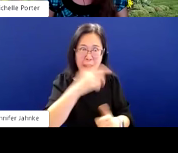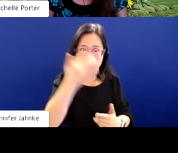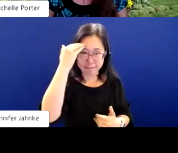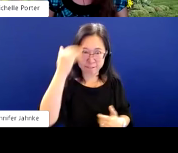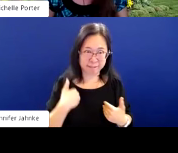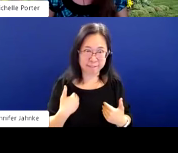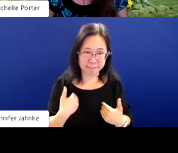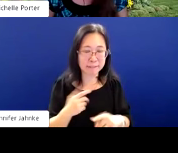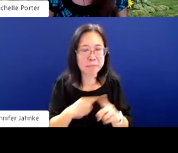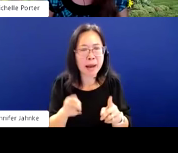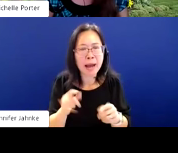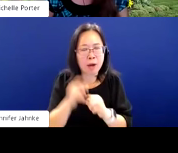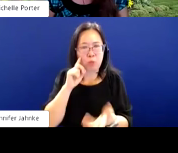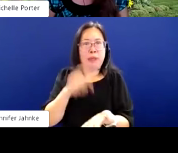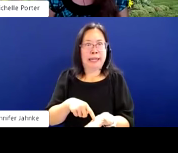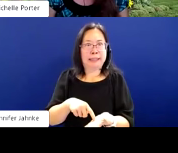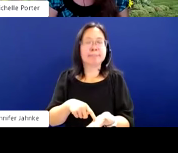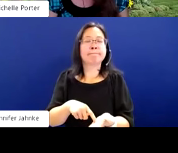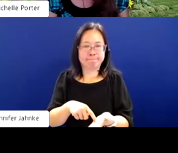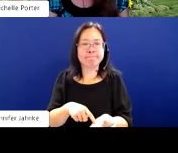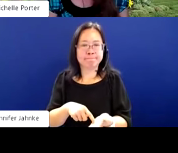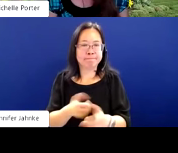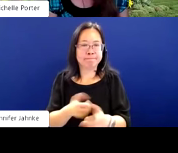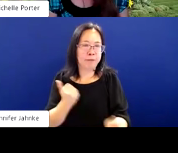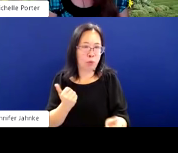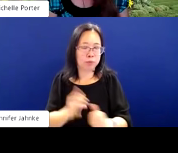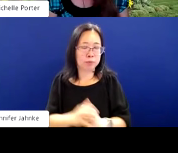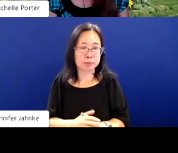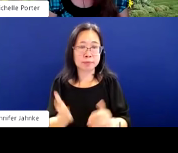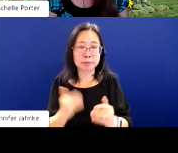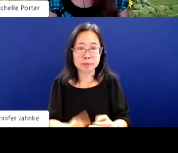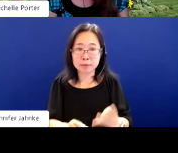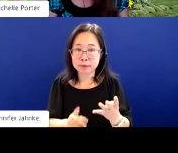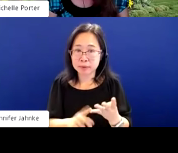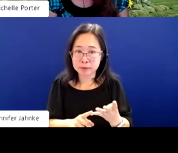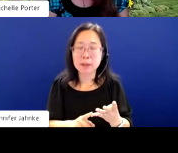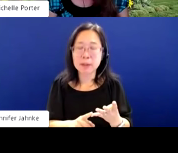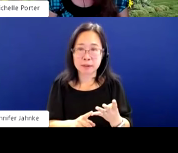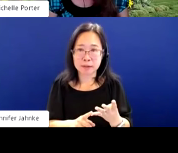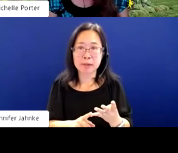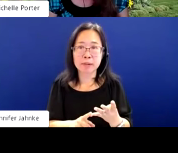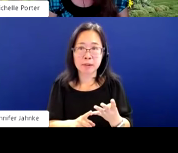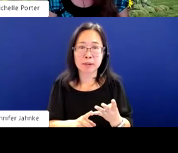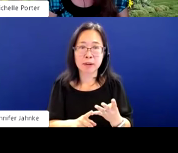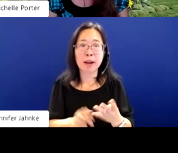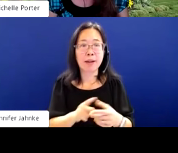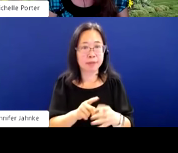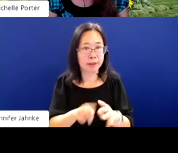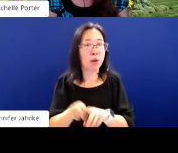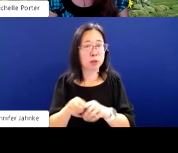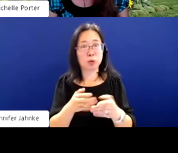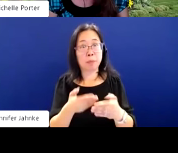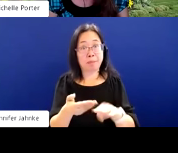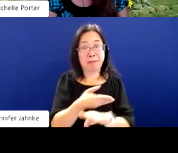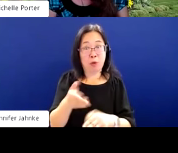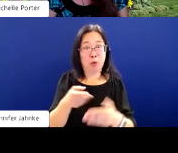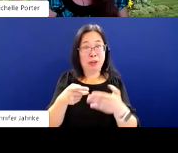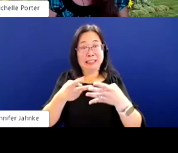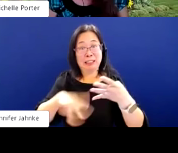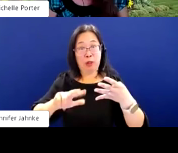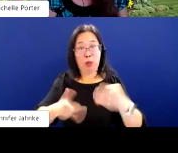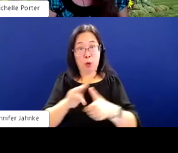is really important. And then we wanted them over the course of the next week to really notice internalized ageism